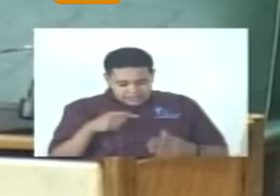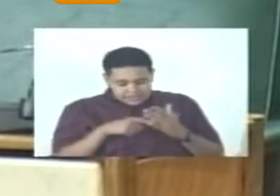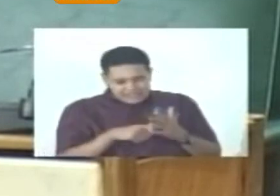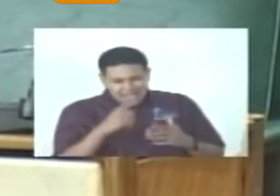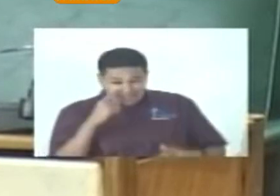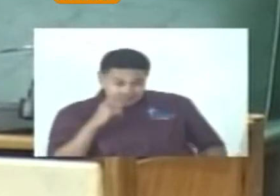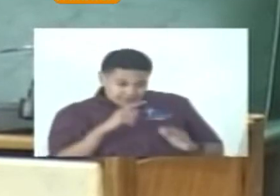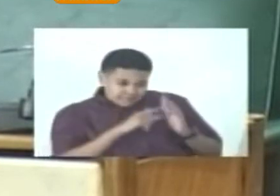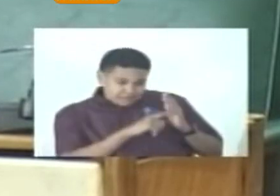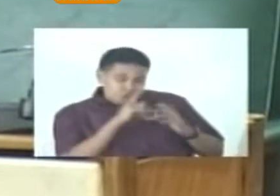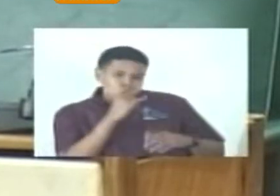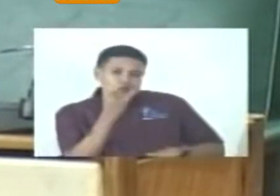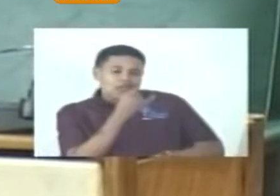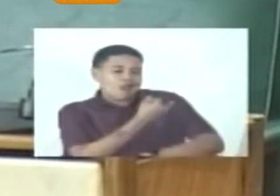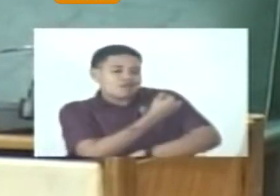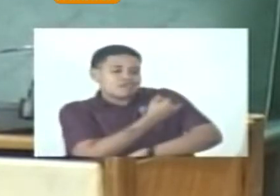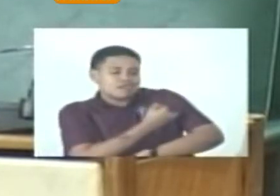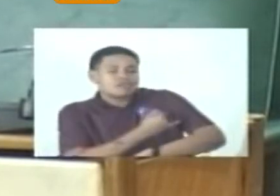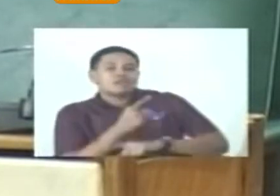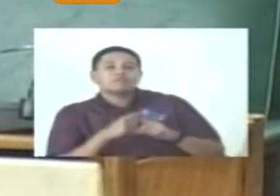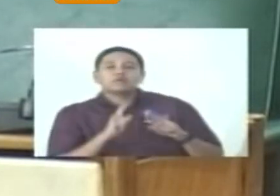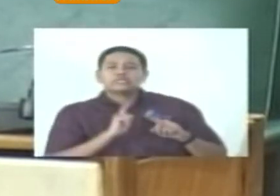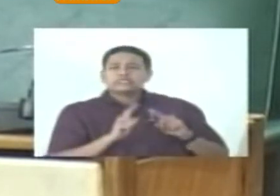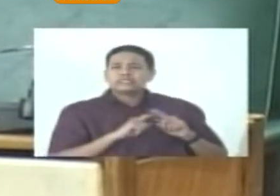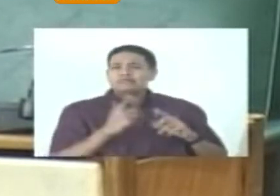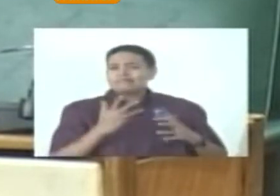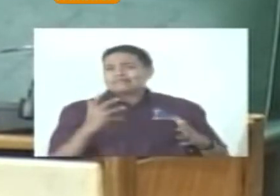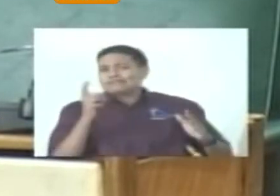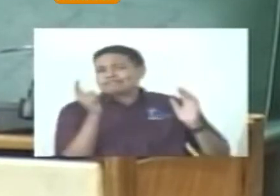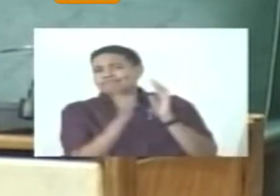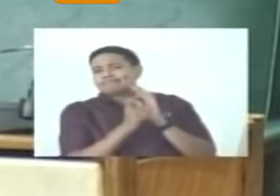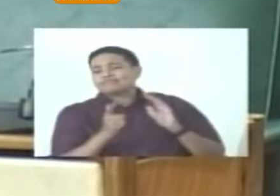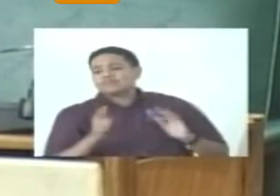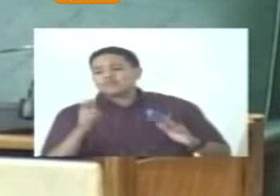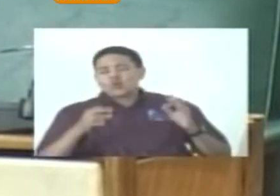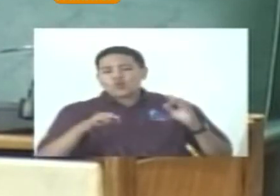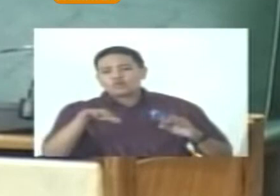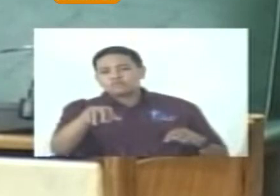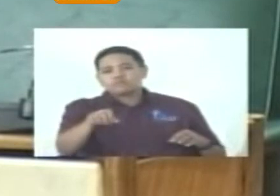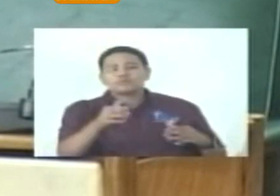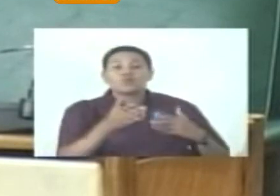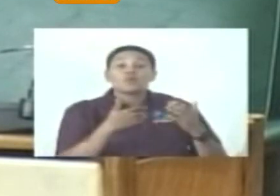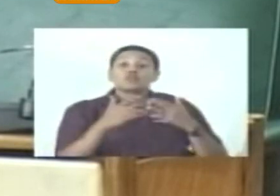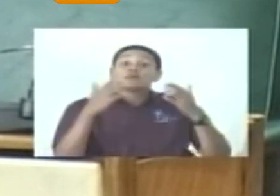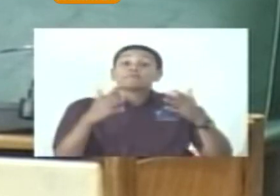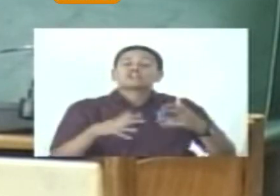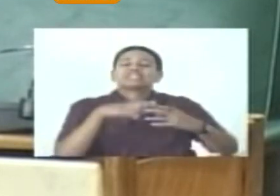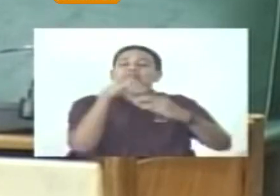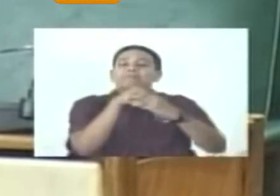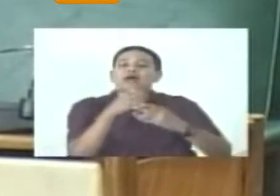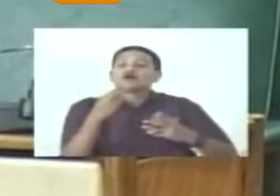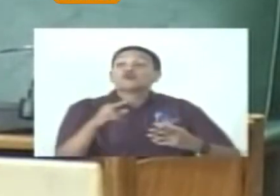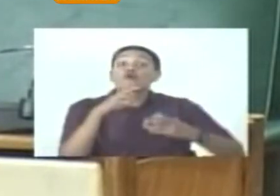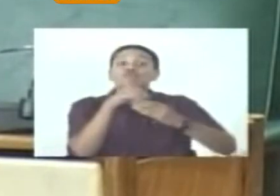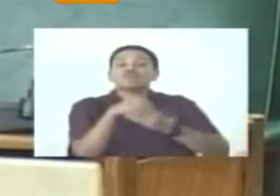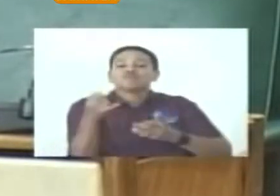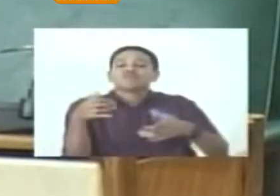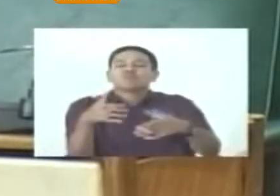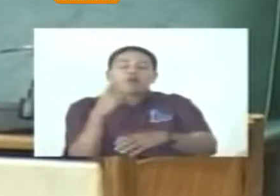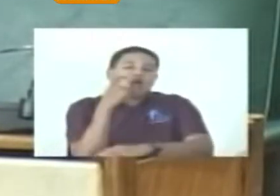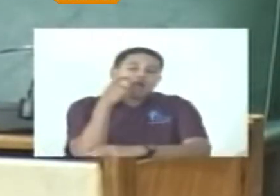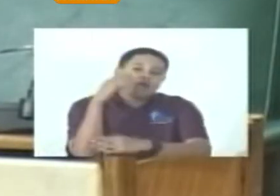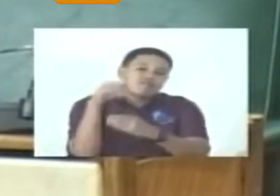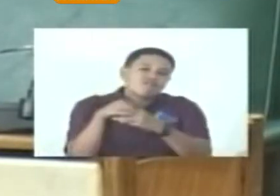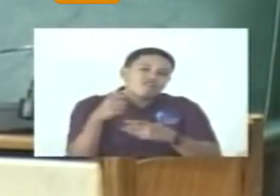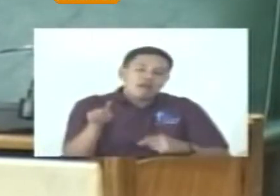tattoos and paraphernalia, that the court may take into account when determining whether a person is a part or a participant of a criminal